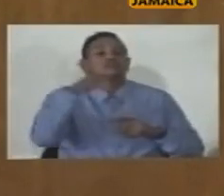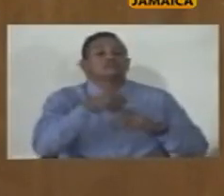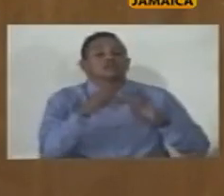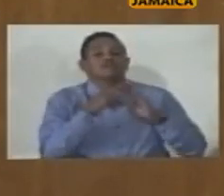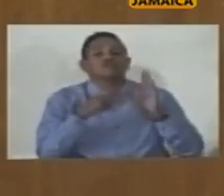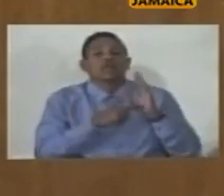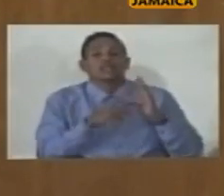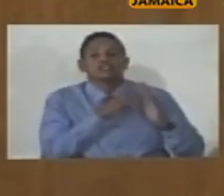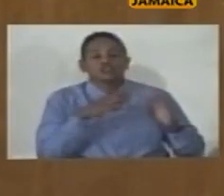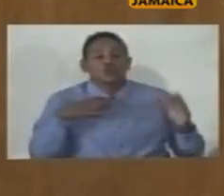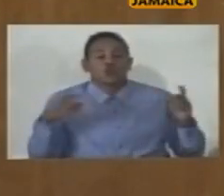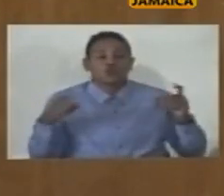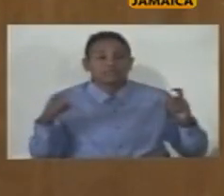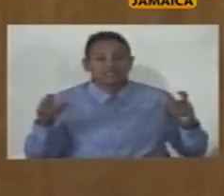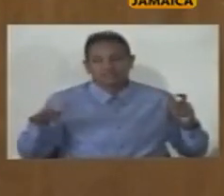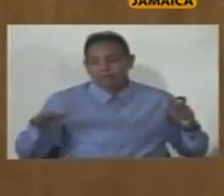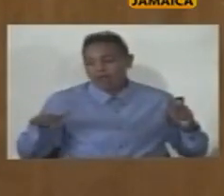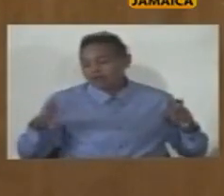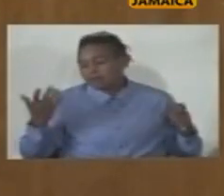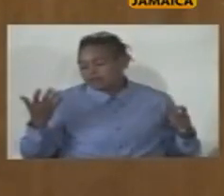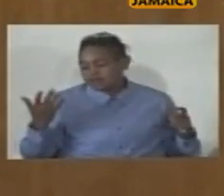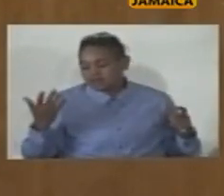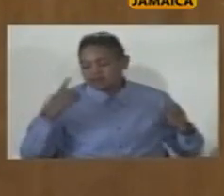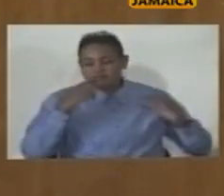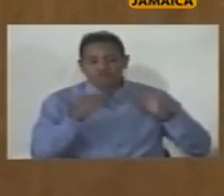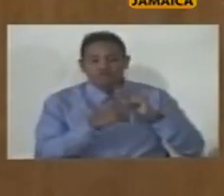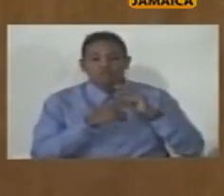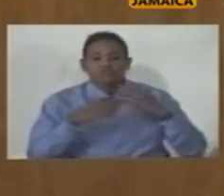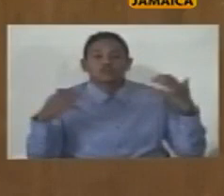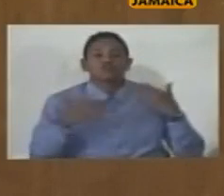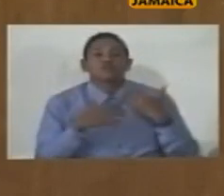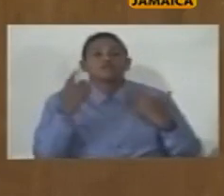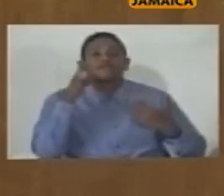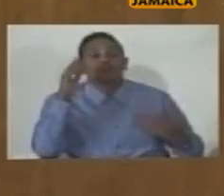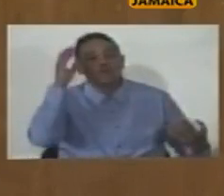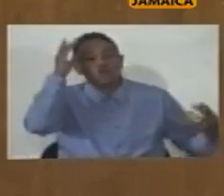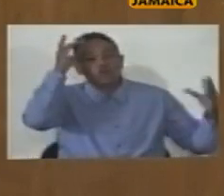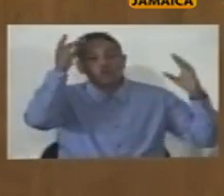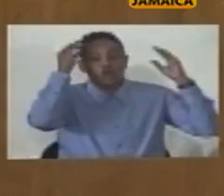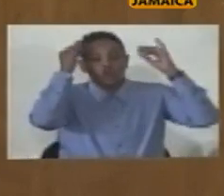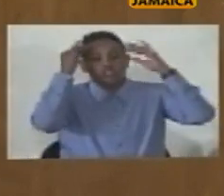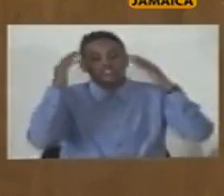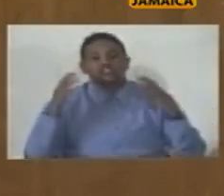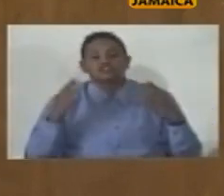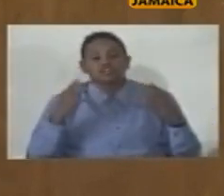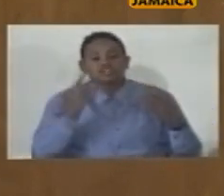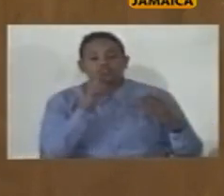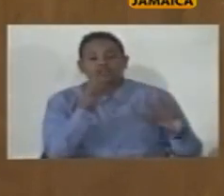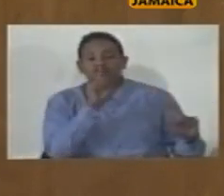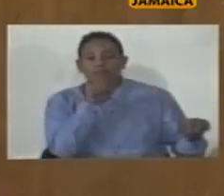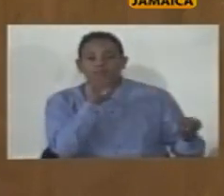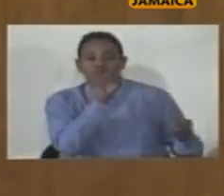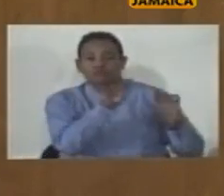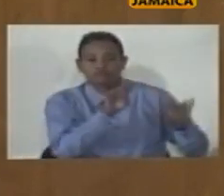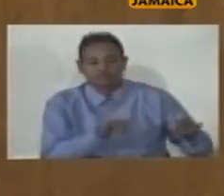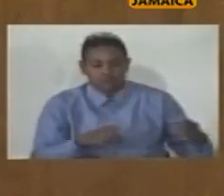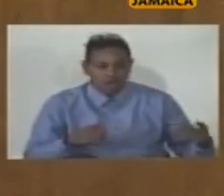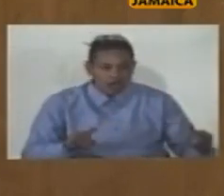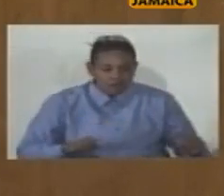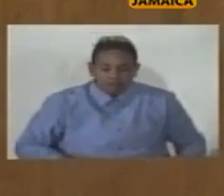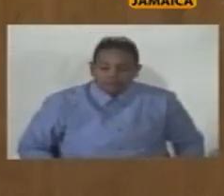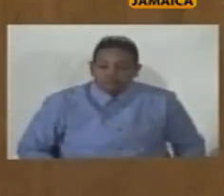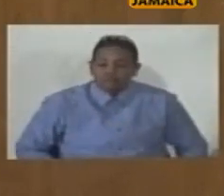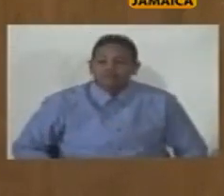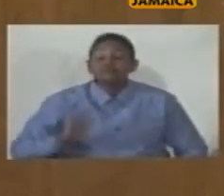Regulations Committee of the House of Representatives for consideration and report. Mr. Speaker,